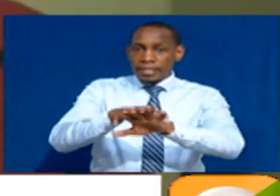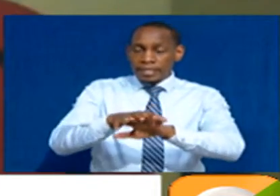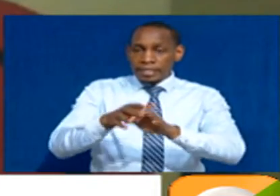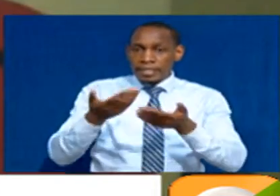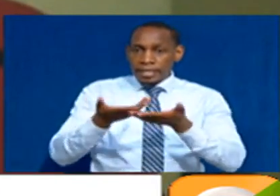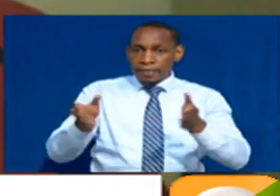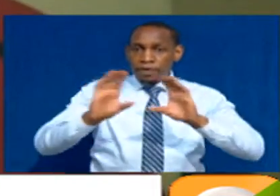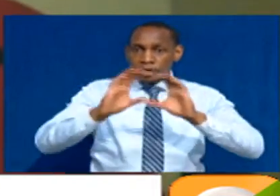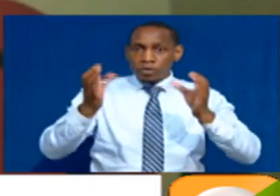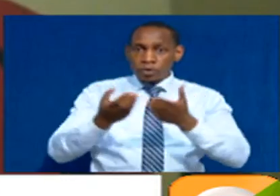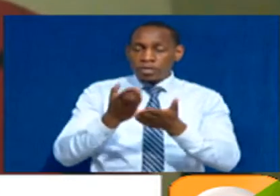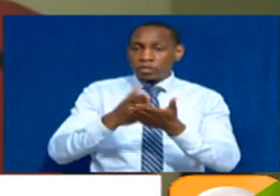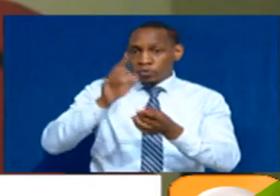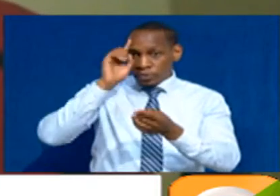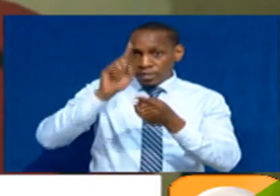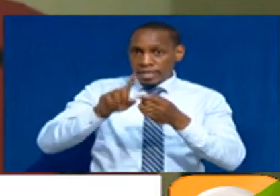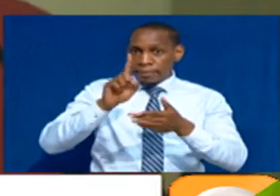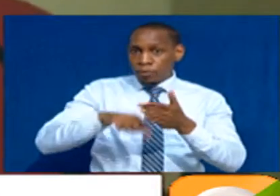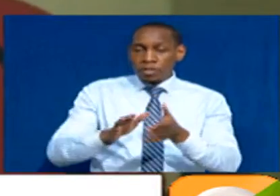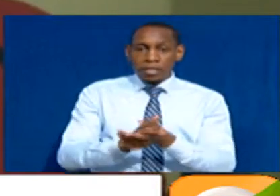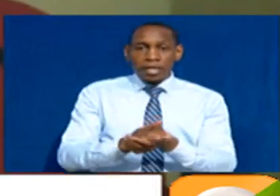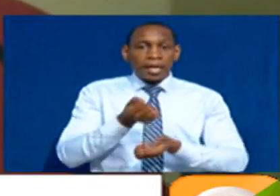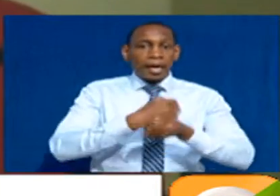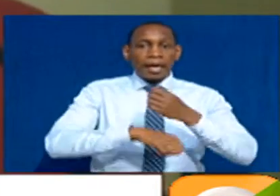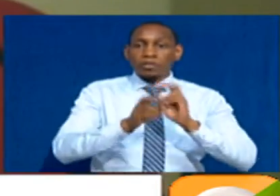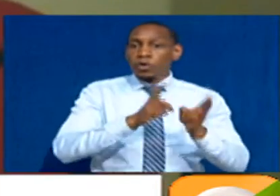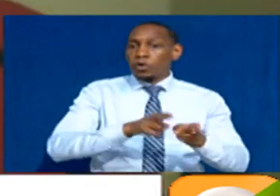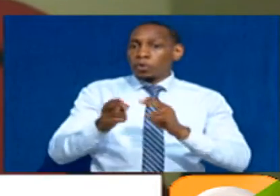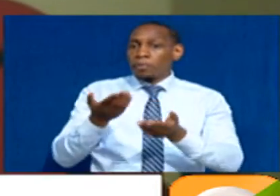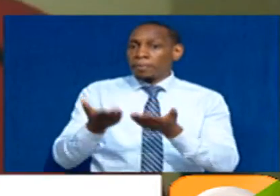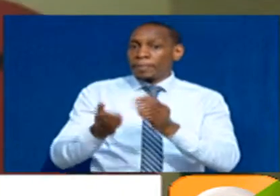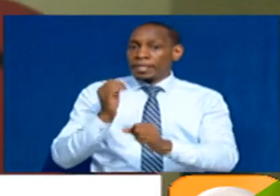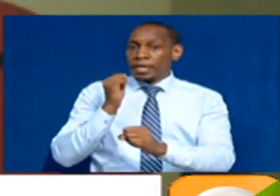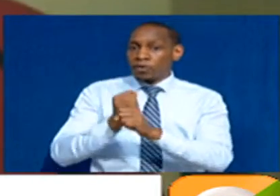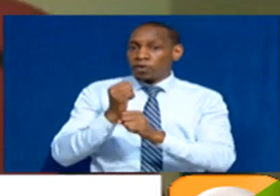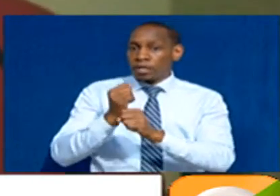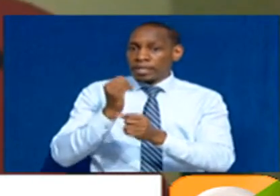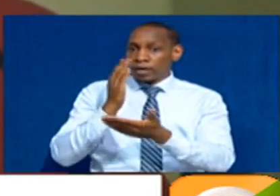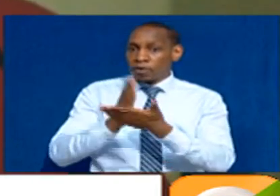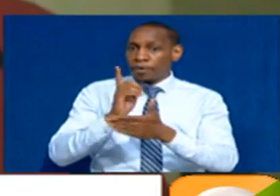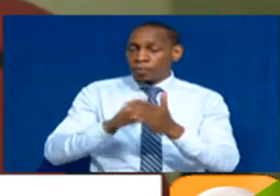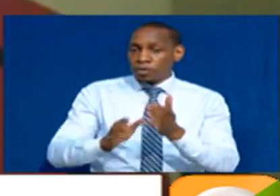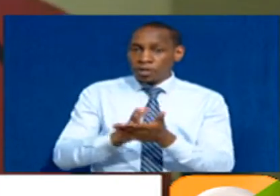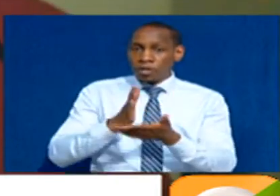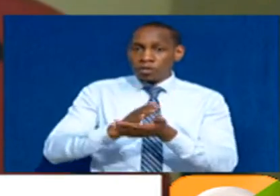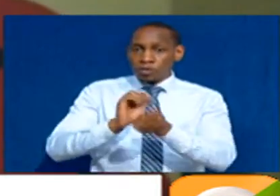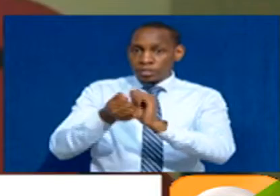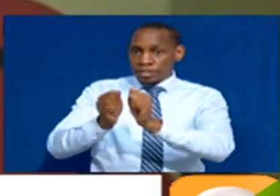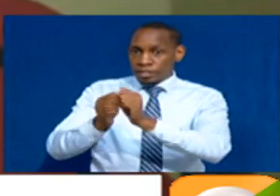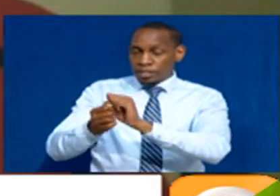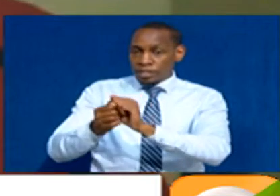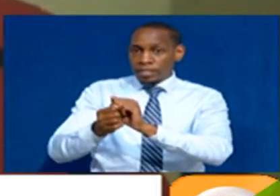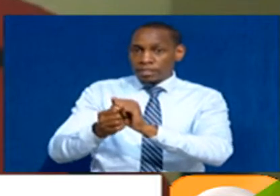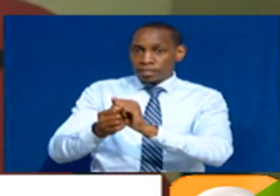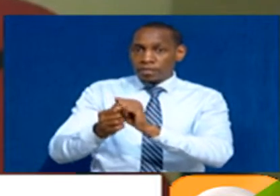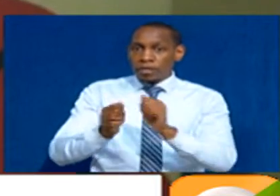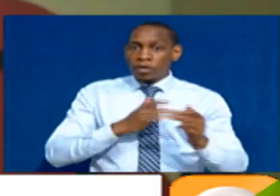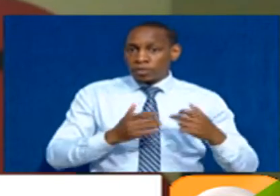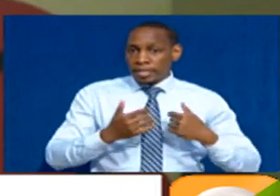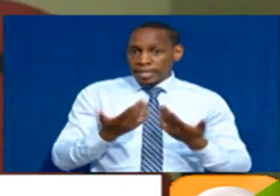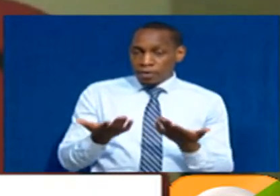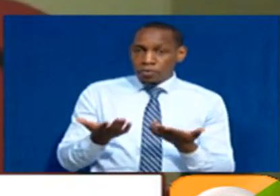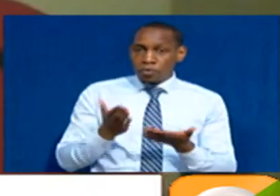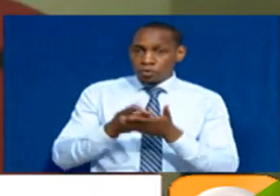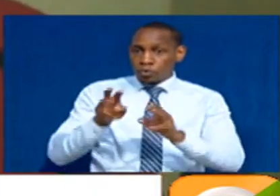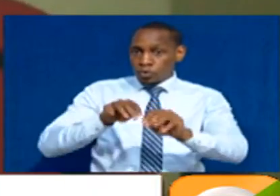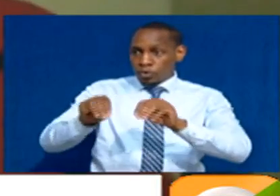world is really for the sake of just doing so, or for the sake of ensuring that there's meaningful reforms in terms of how we